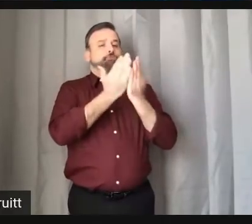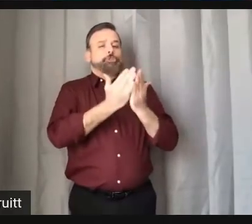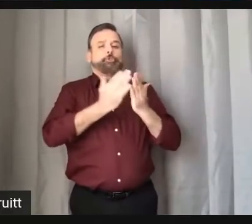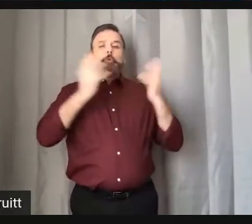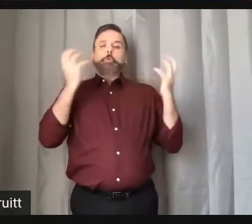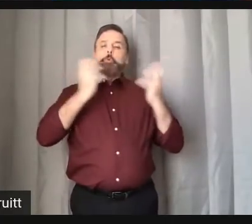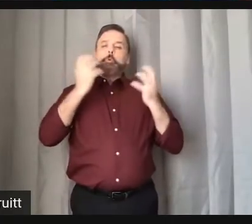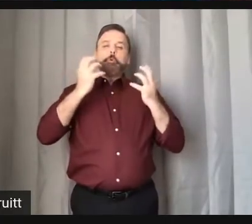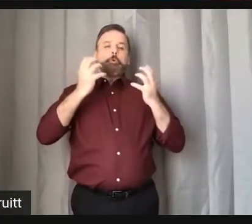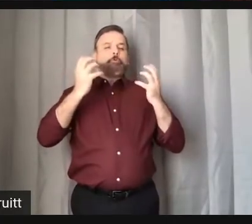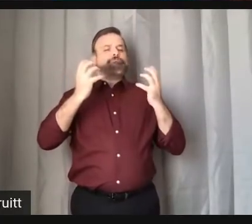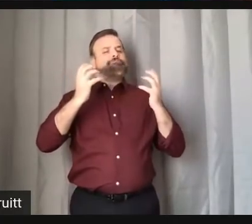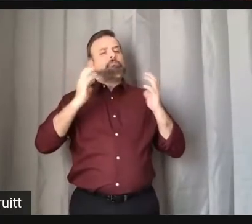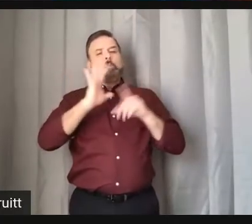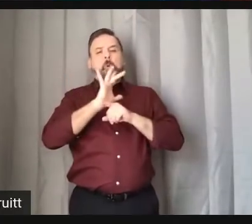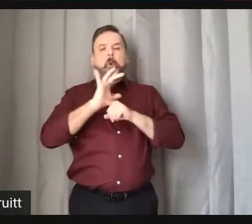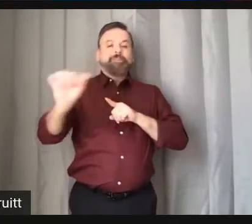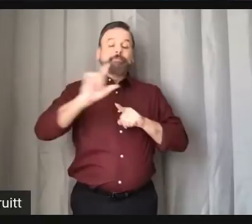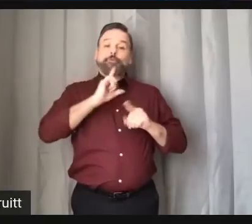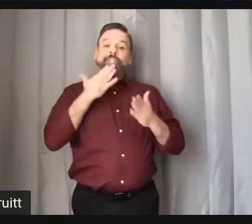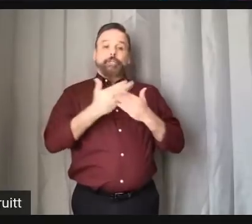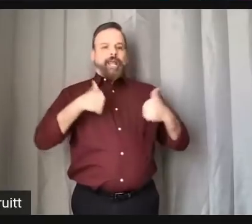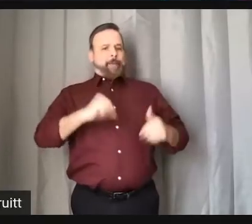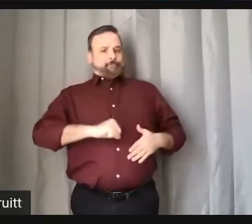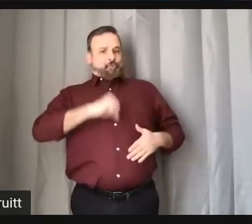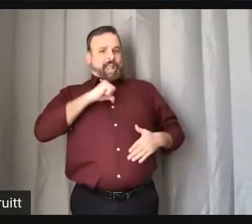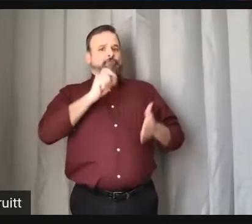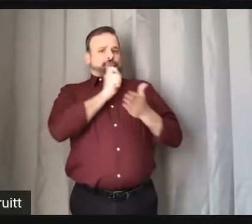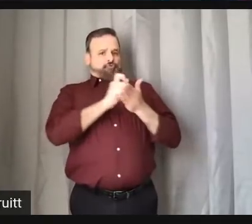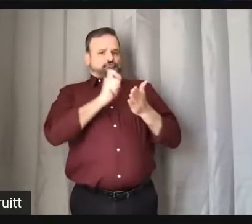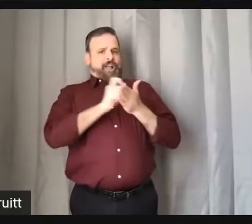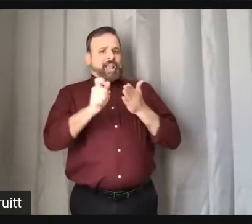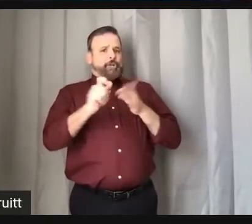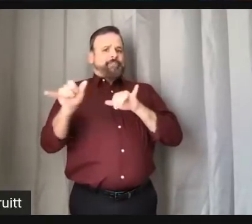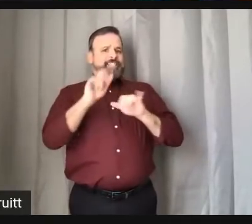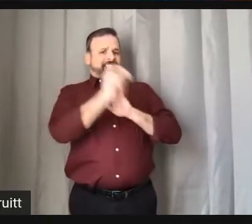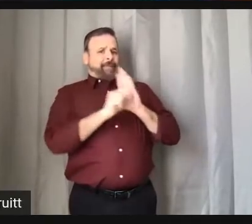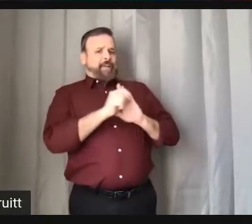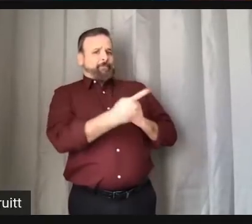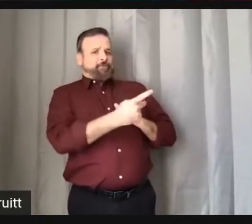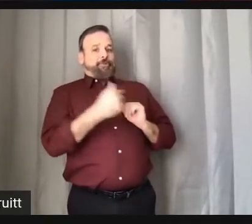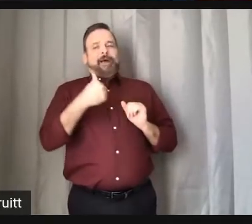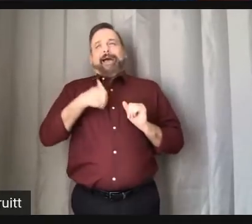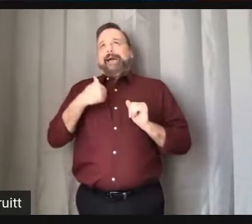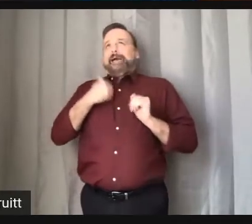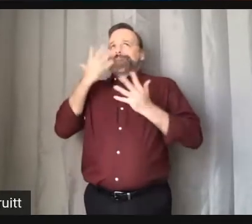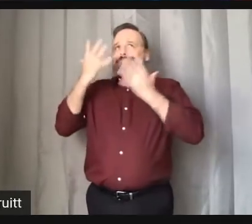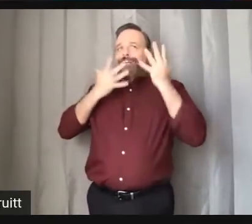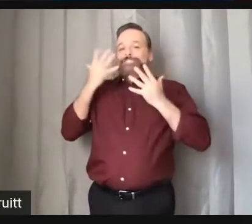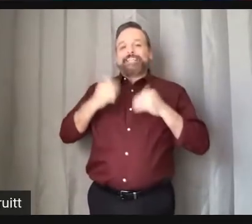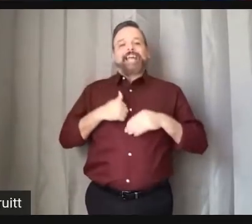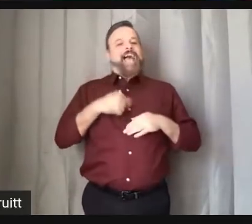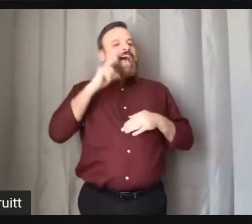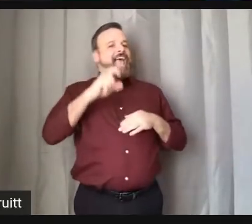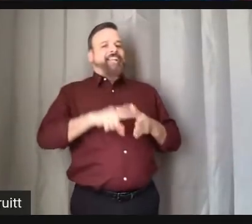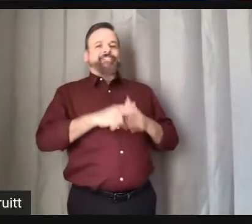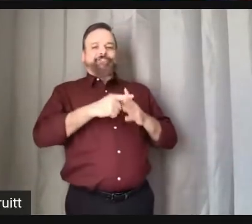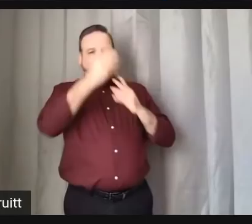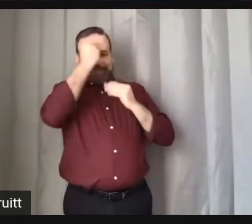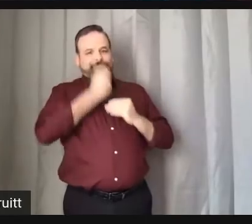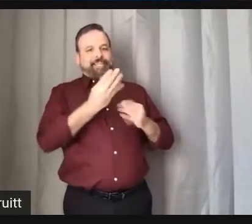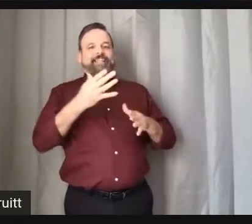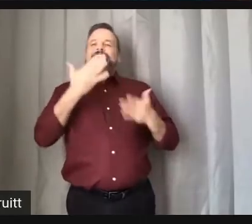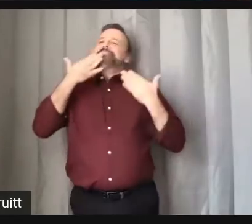so good. I'm just proud to be a writer at the same time as you guys. Oh my God, I'm blushing. I just had to start out by saying thanks